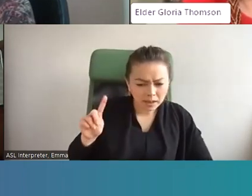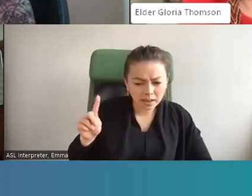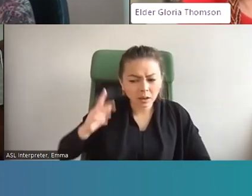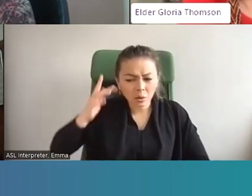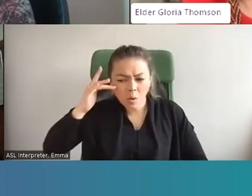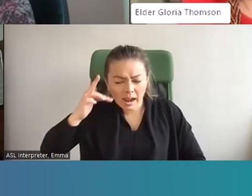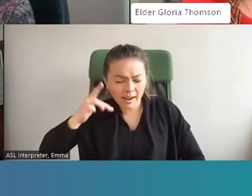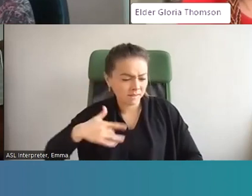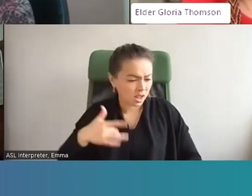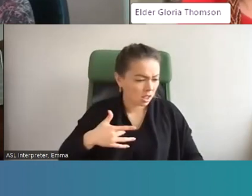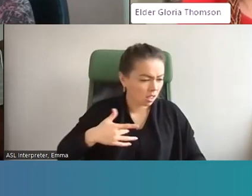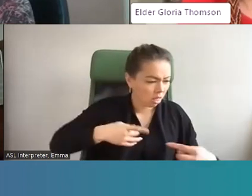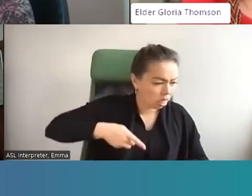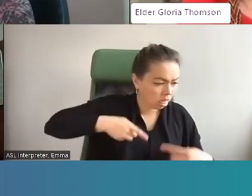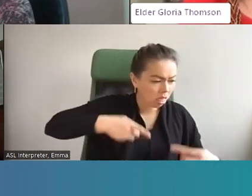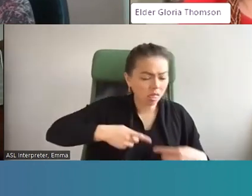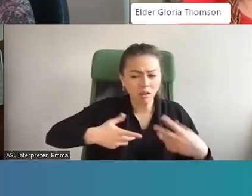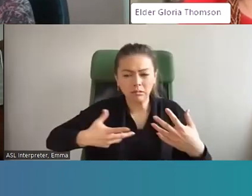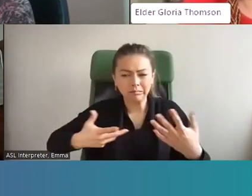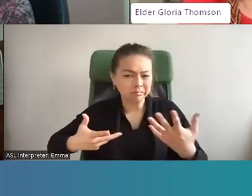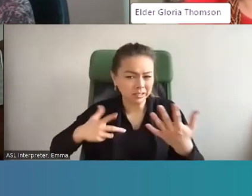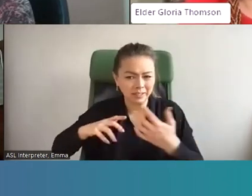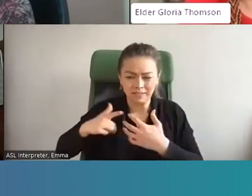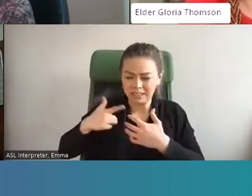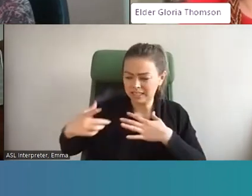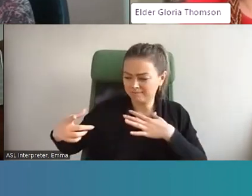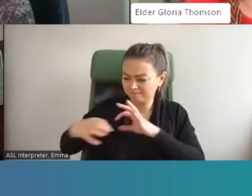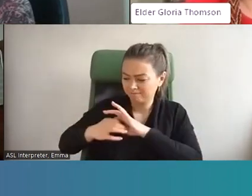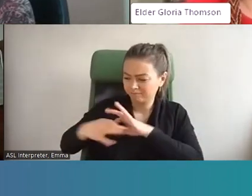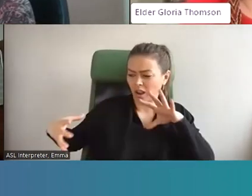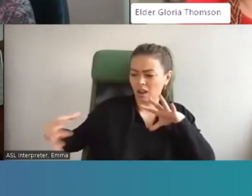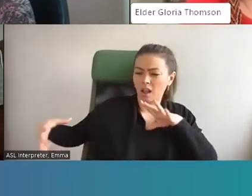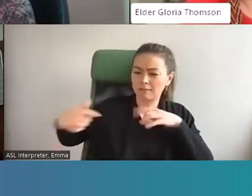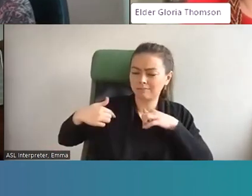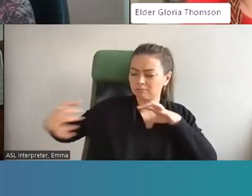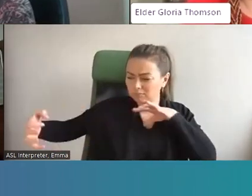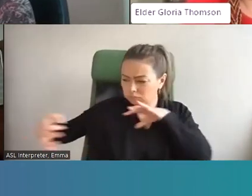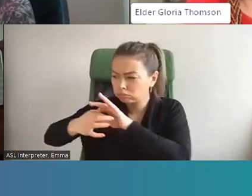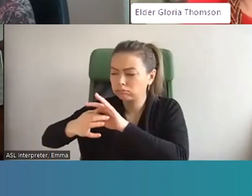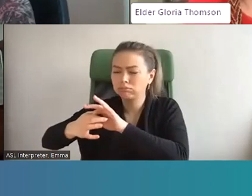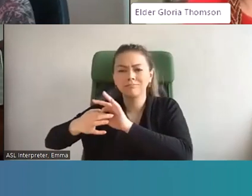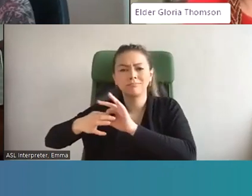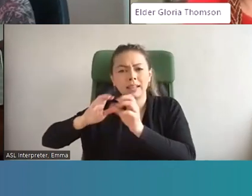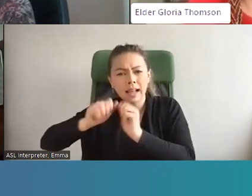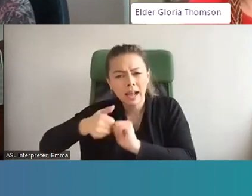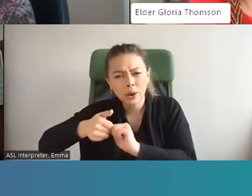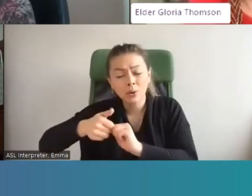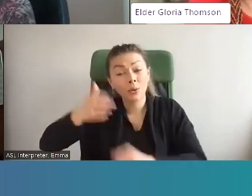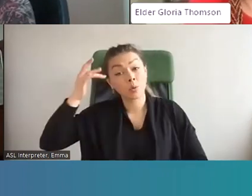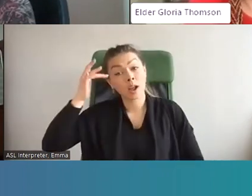feel this way, or, you know, how do I reconnect, you know, because the processes for government